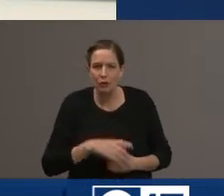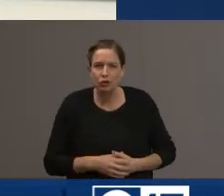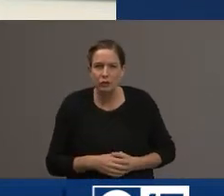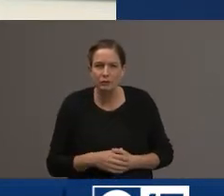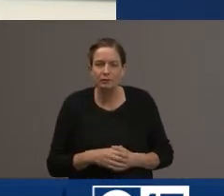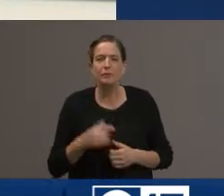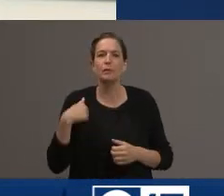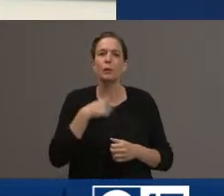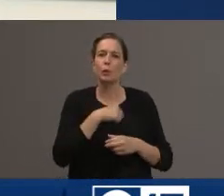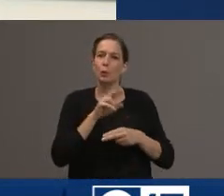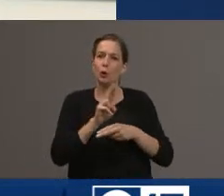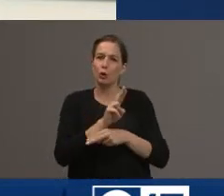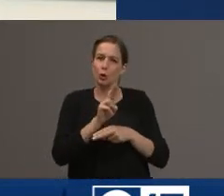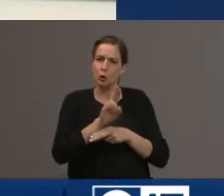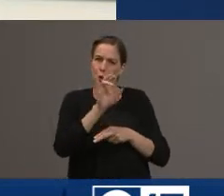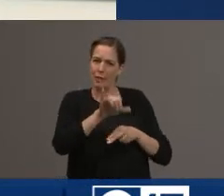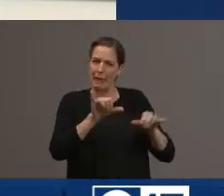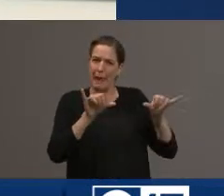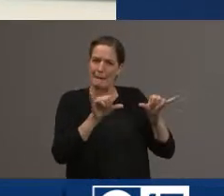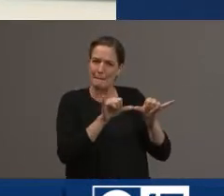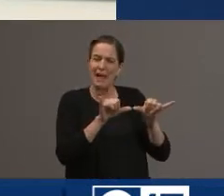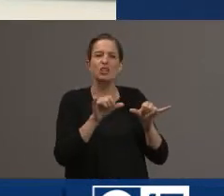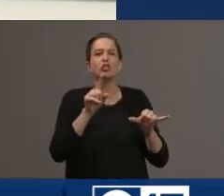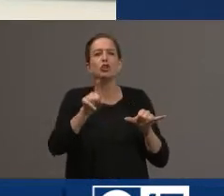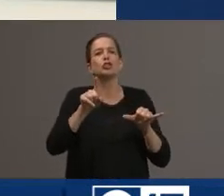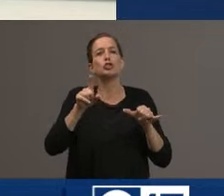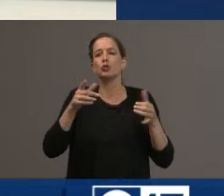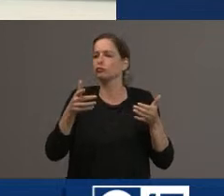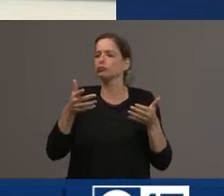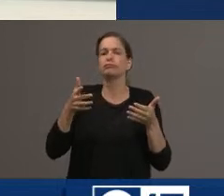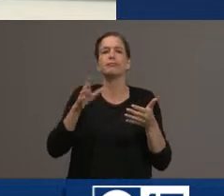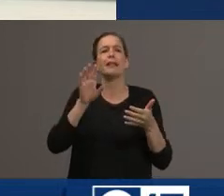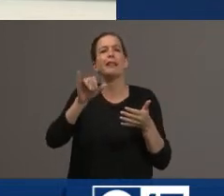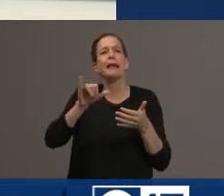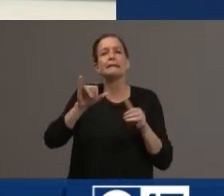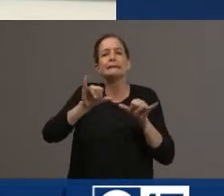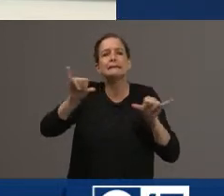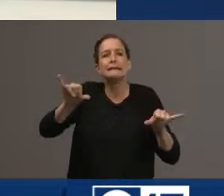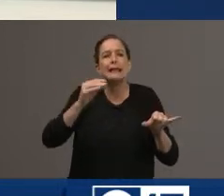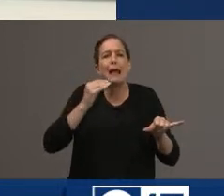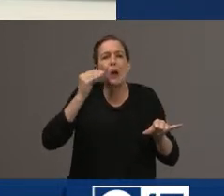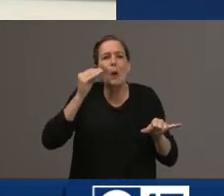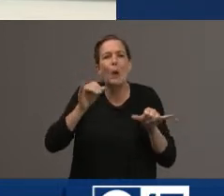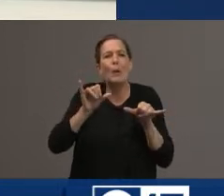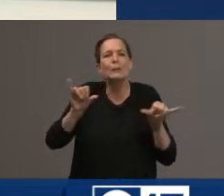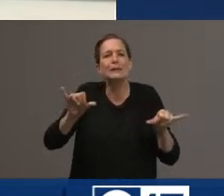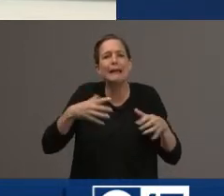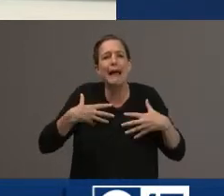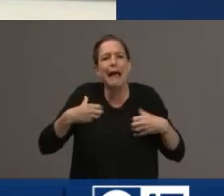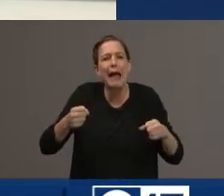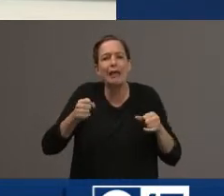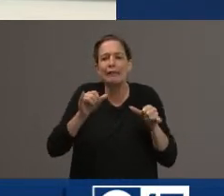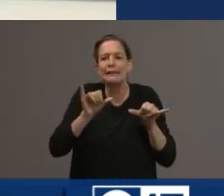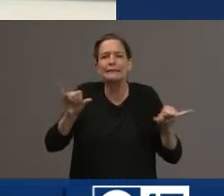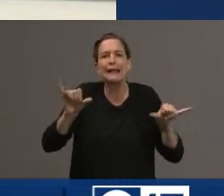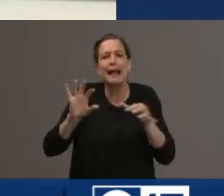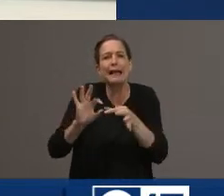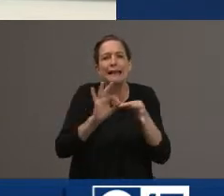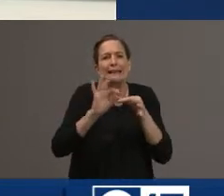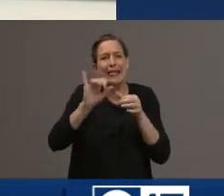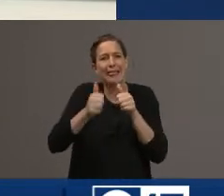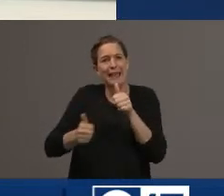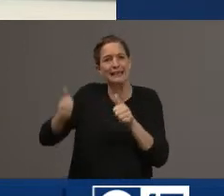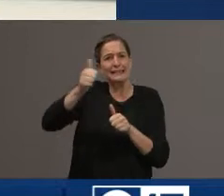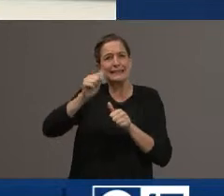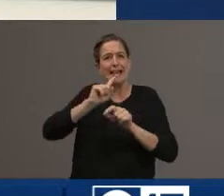or lifting the stay home, stay healthy, stay connected order came from the Centers for Disease Control. It's